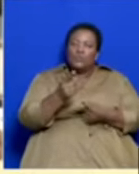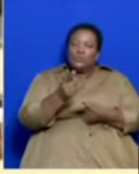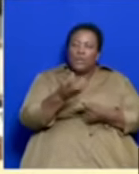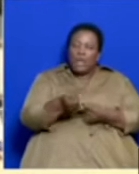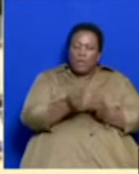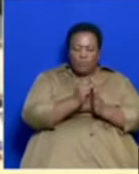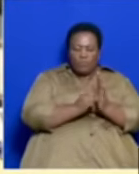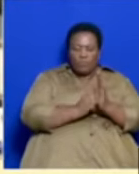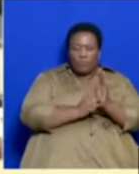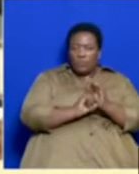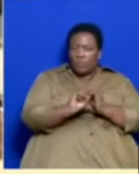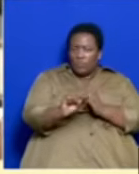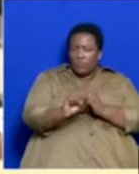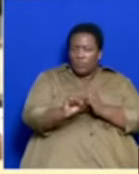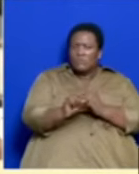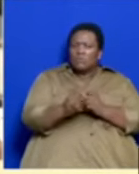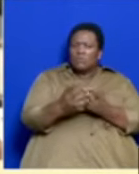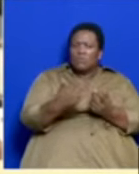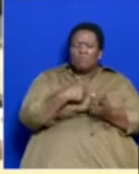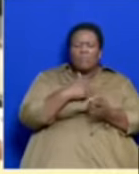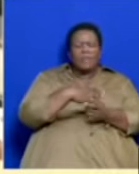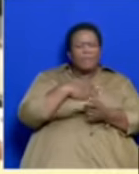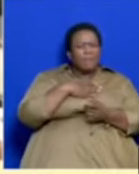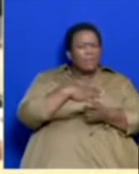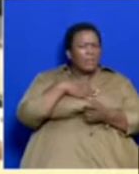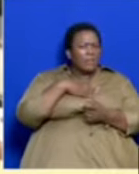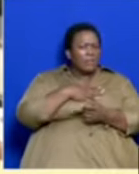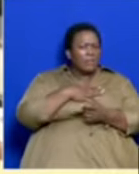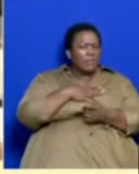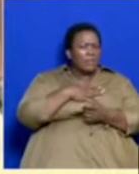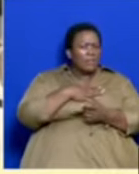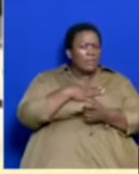seem to me not to,